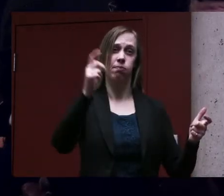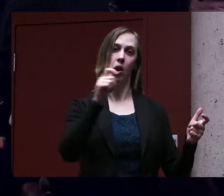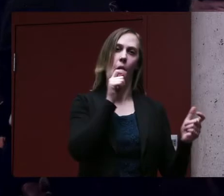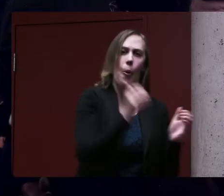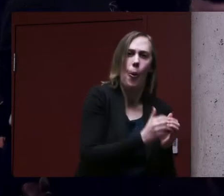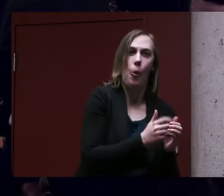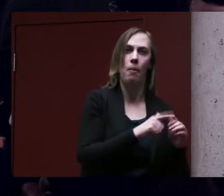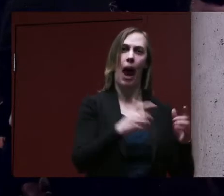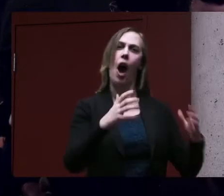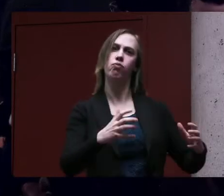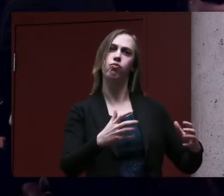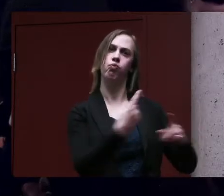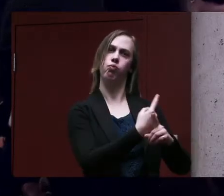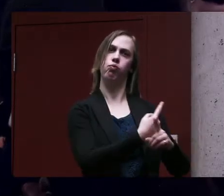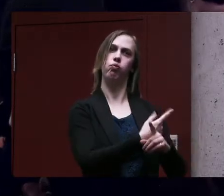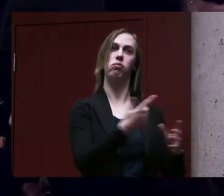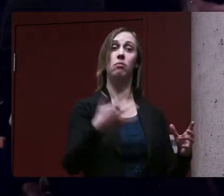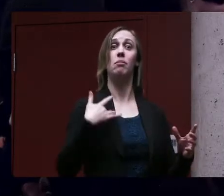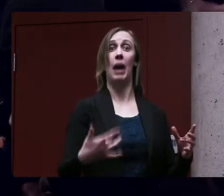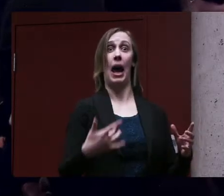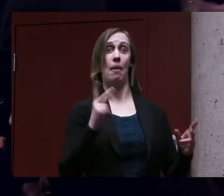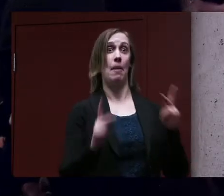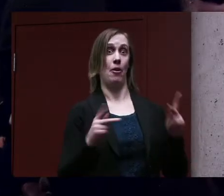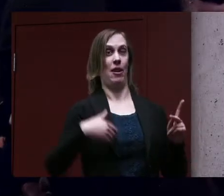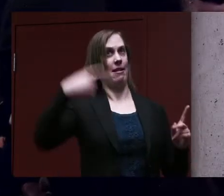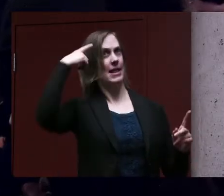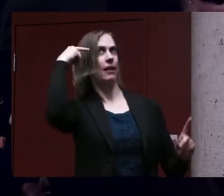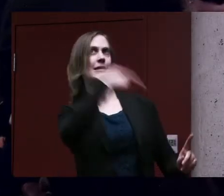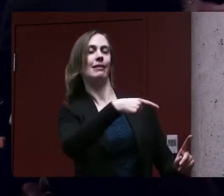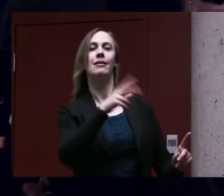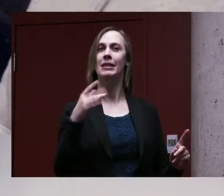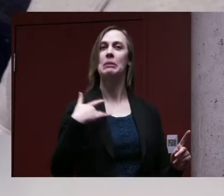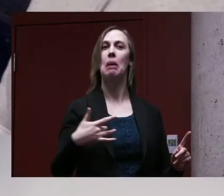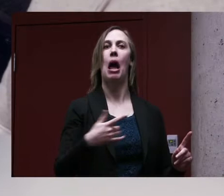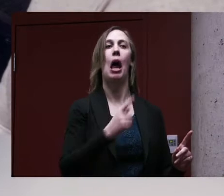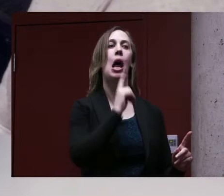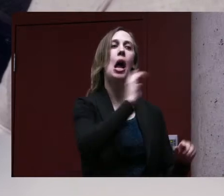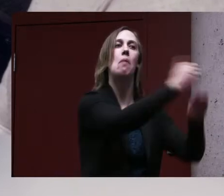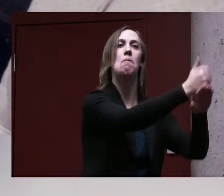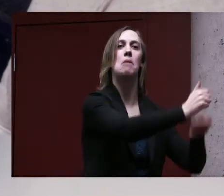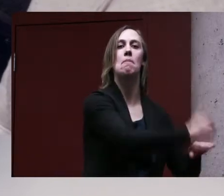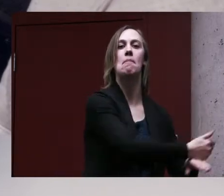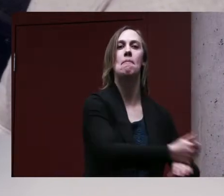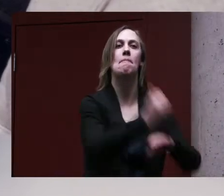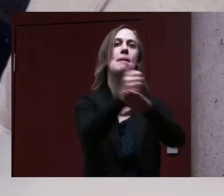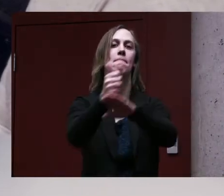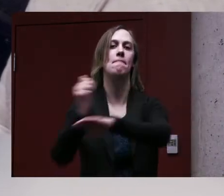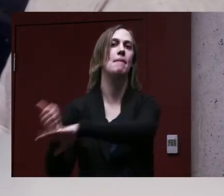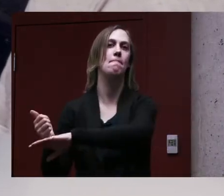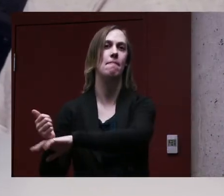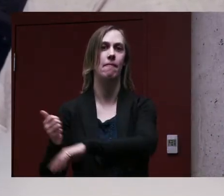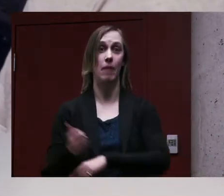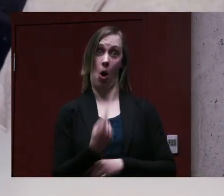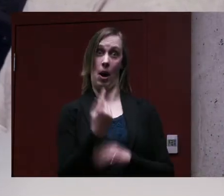They're, kind of tucked away in out-of-the-way spots. One of the individual complainants in this proceeding